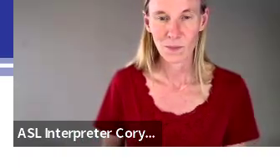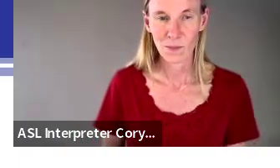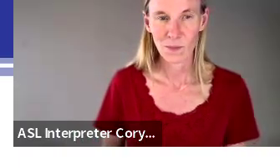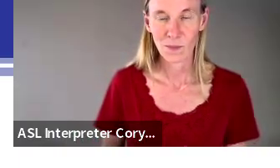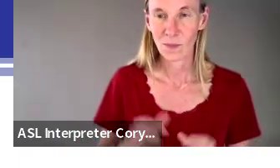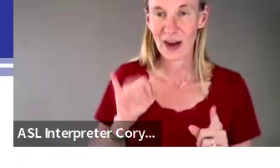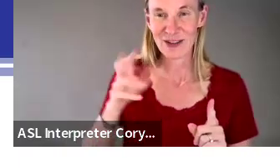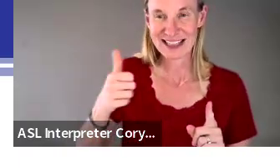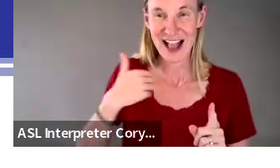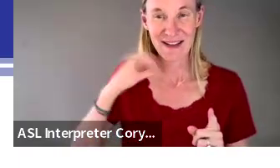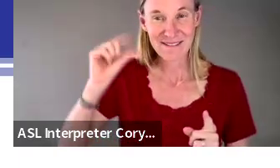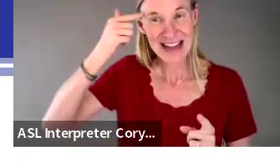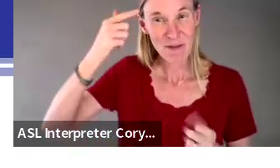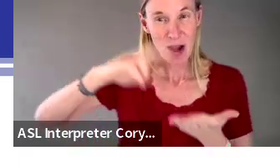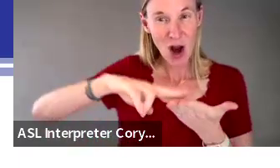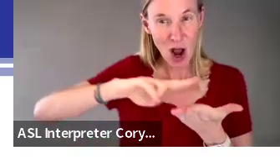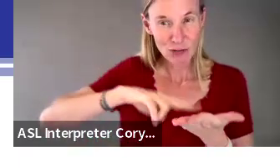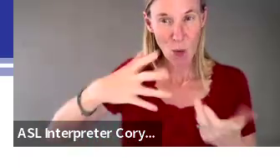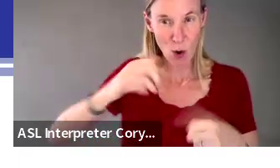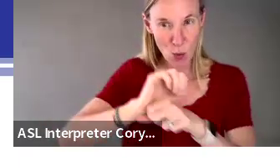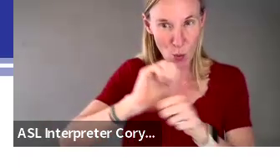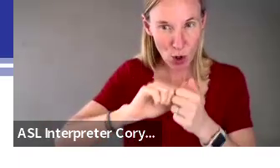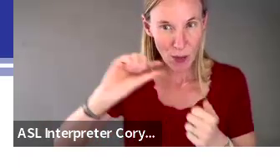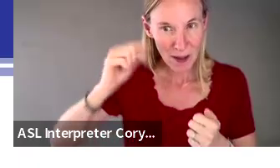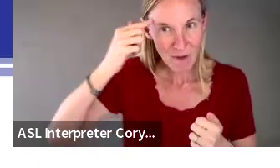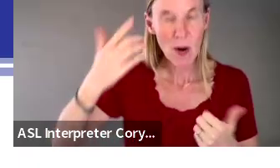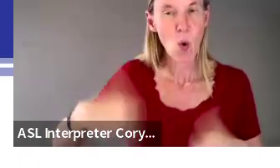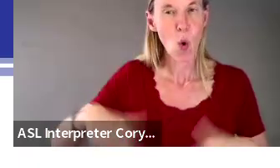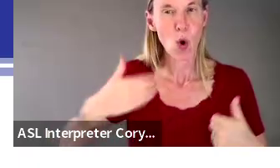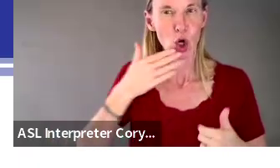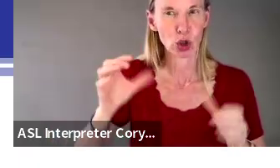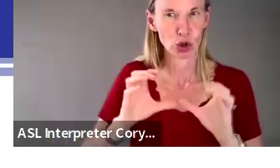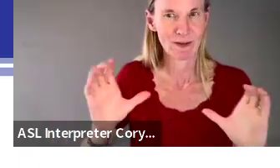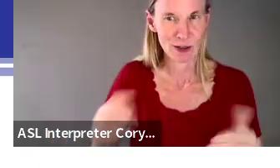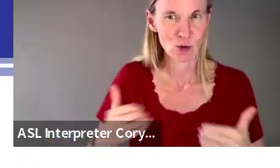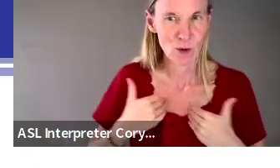a government contract or you want to work with the government, that's a very handy certification to have.